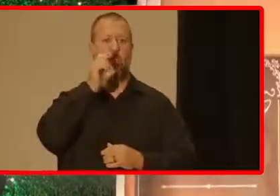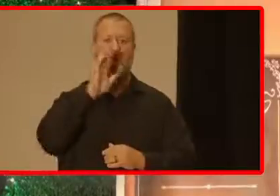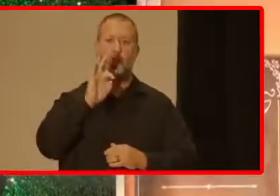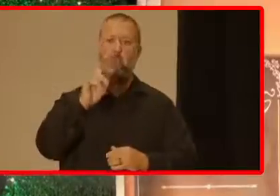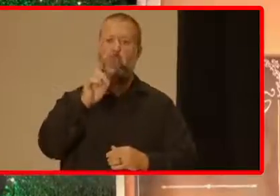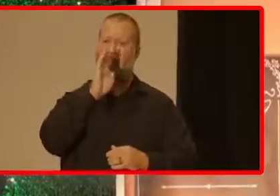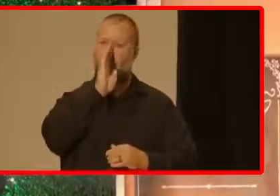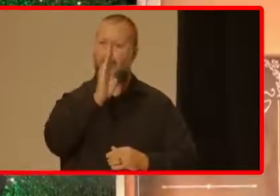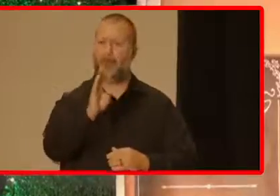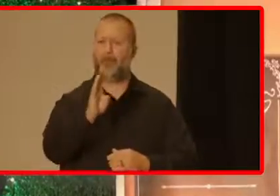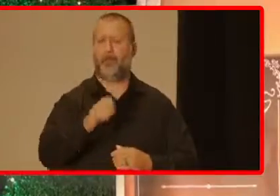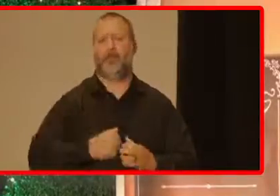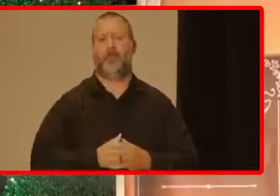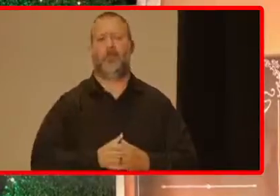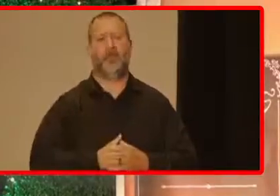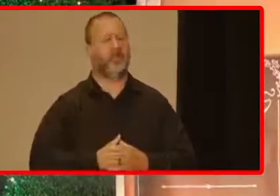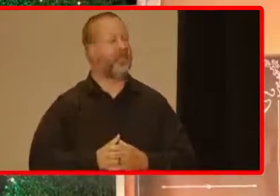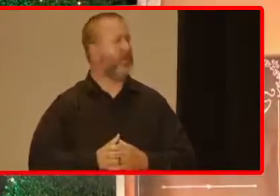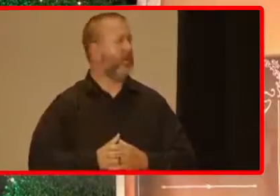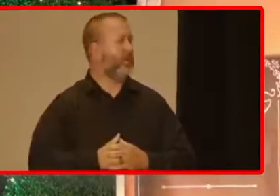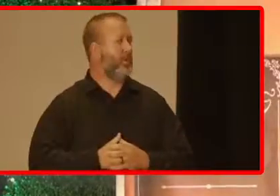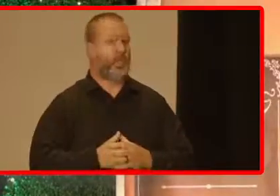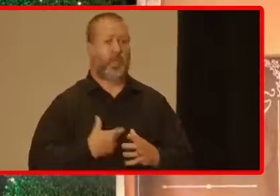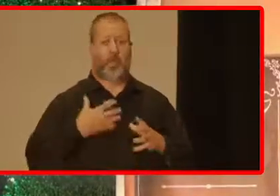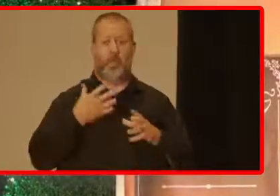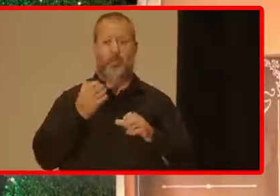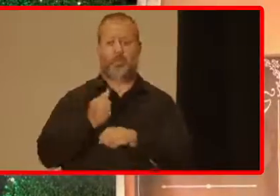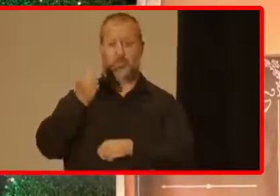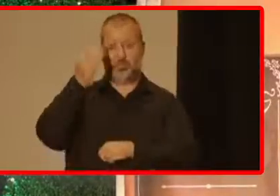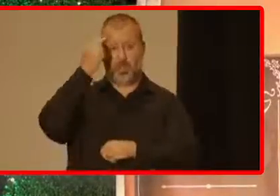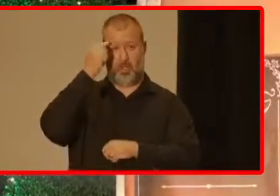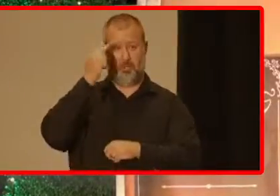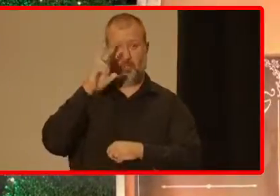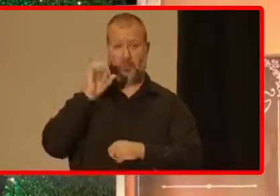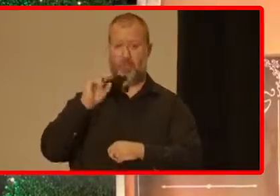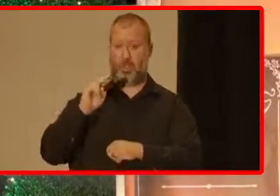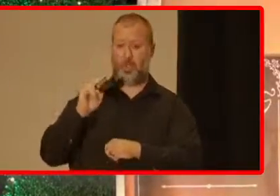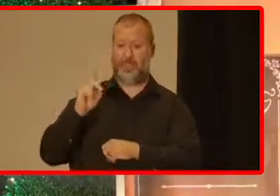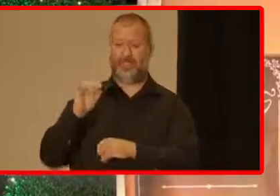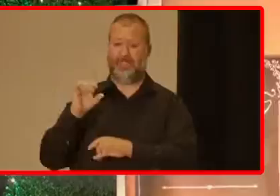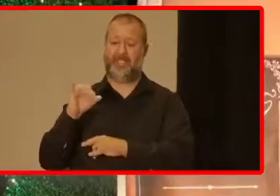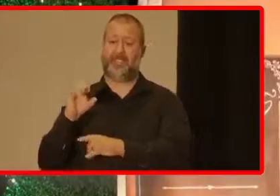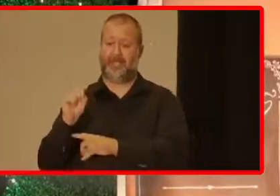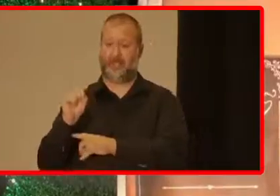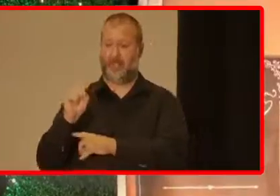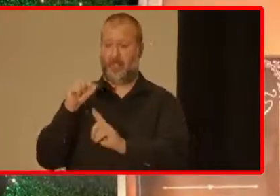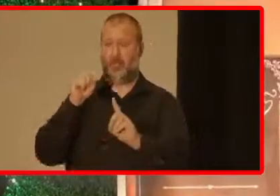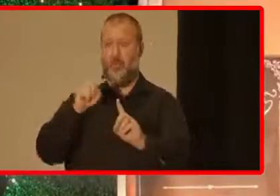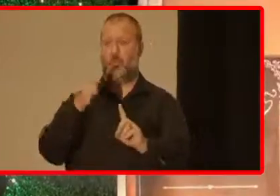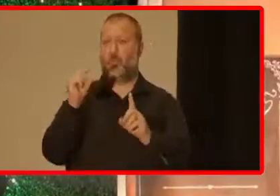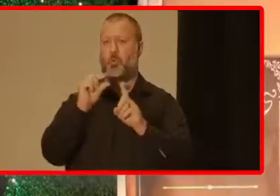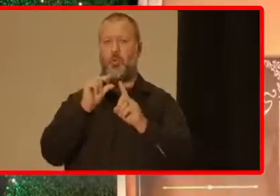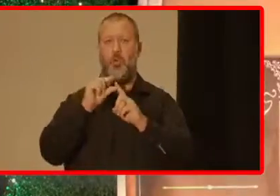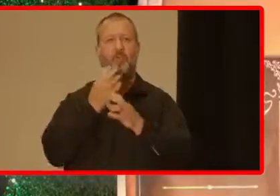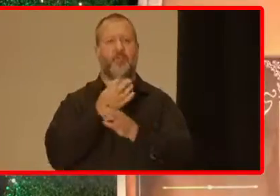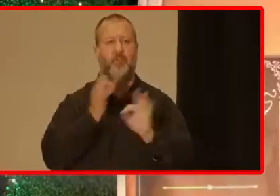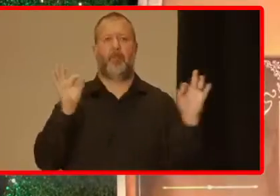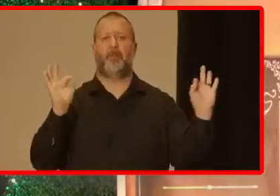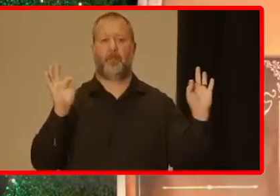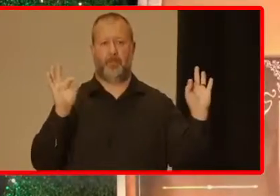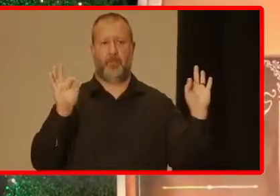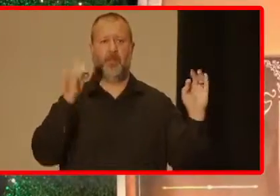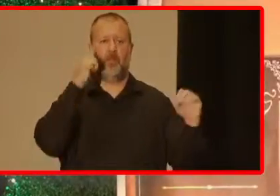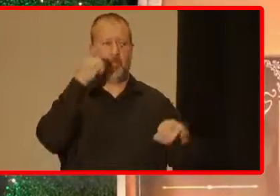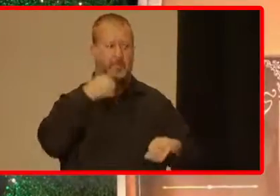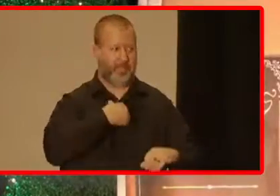bold. And if I had to sum up what Governor DeSantis is about, it's one word: freedom. Freedom for